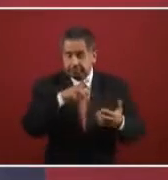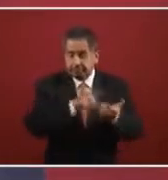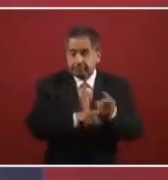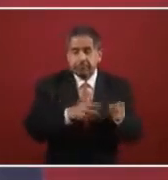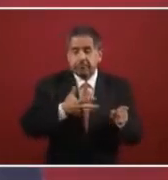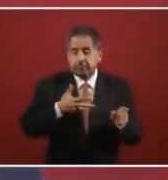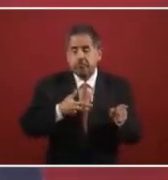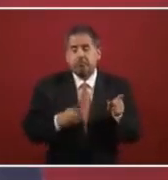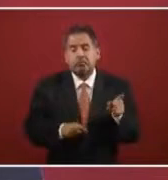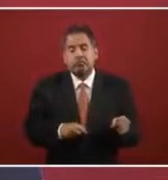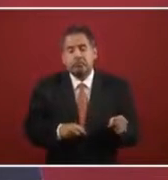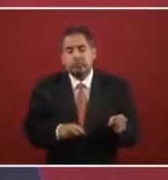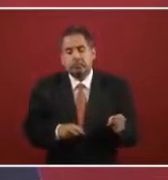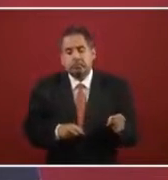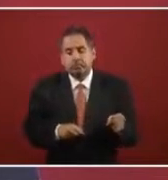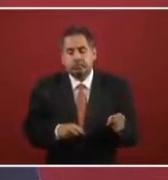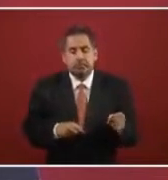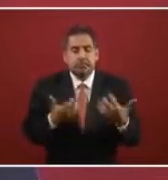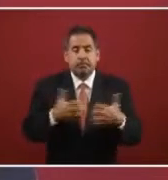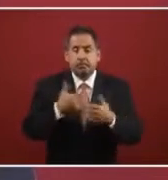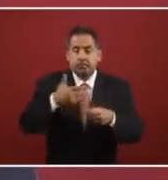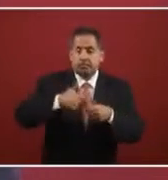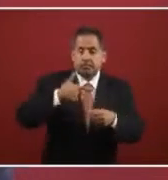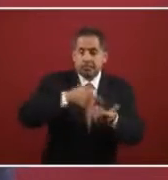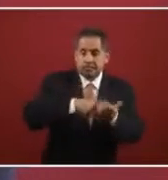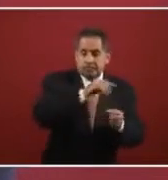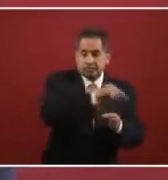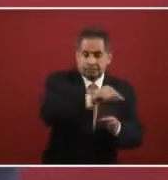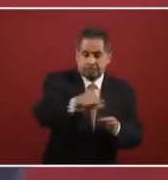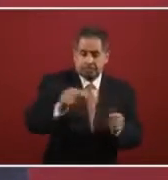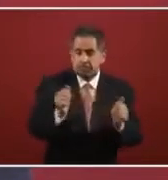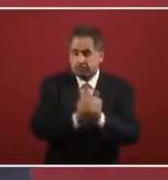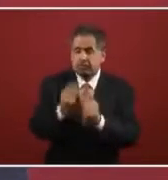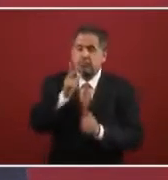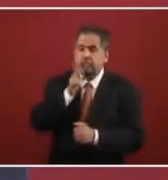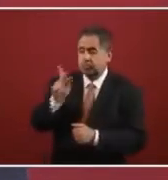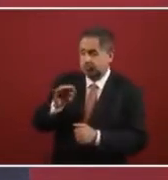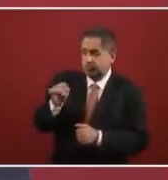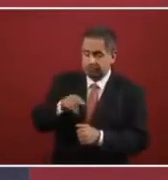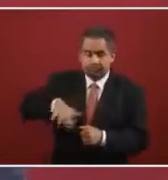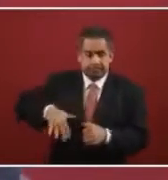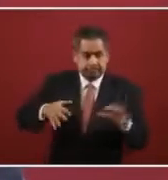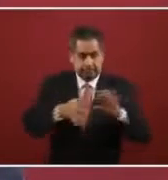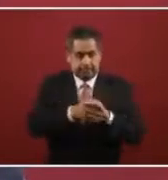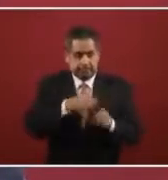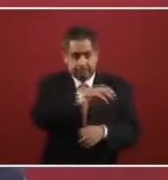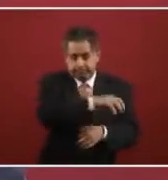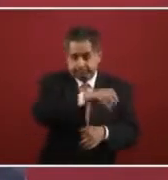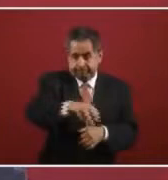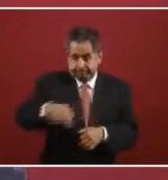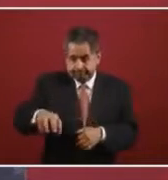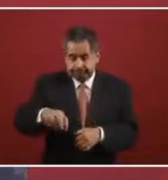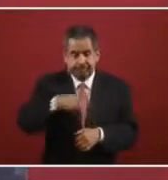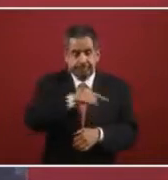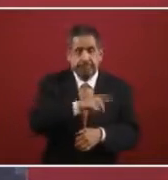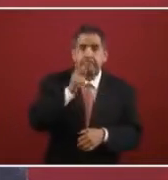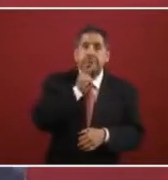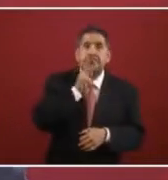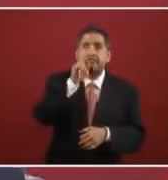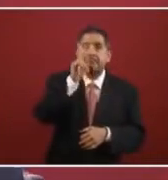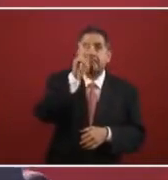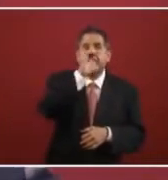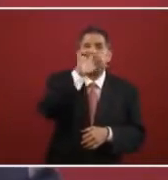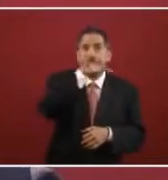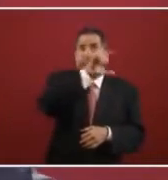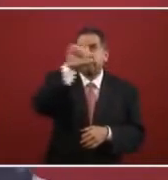tiene company that has estaciones de servicio bajo la stations franquicia that Pemex, are como lo under the mencioné. franchise Y con la Pemex, franquicia but Pemex also with the da